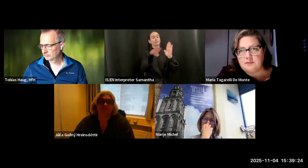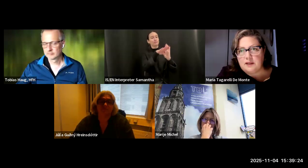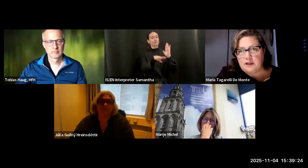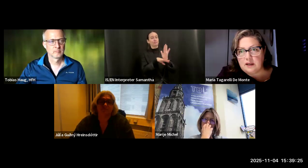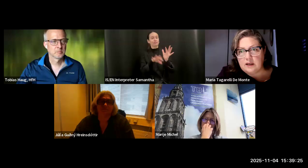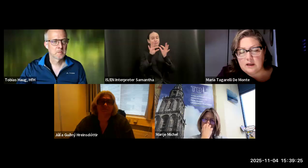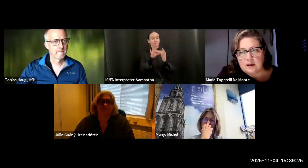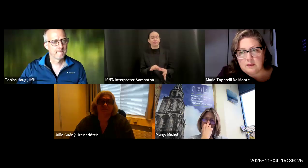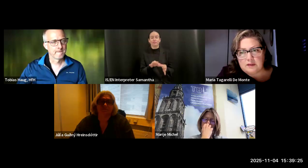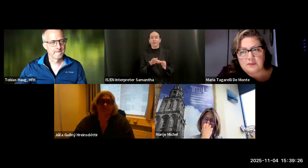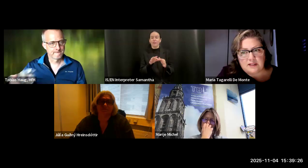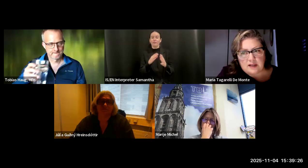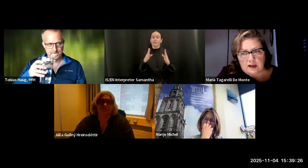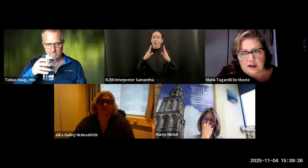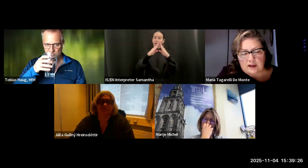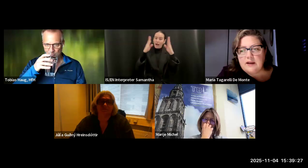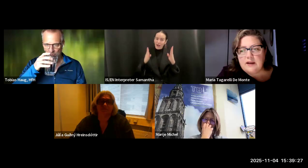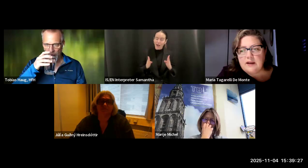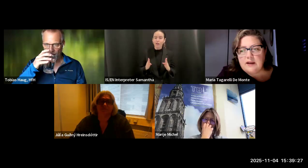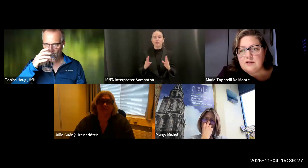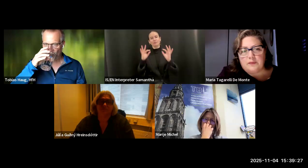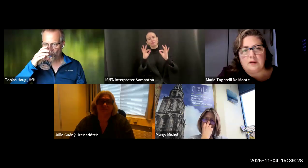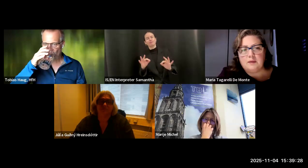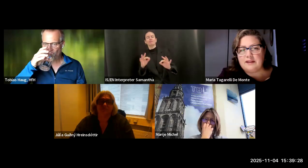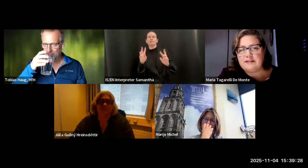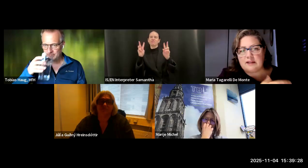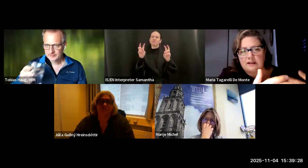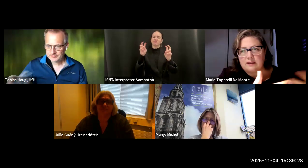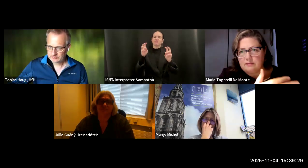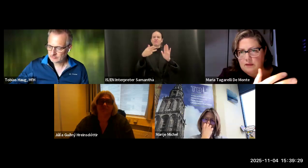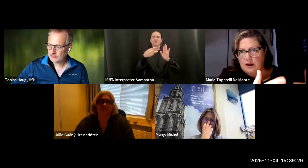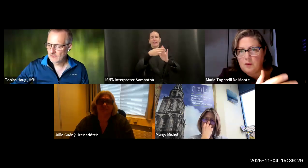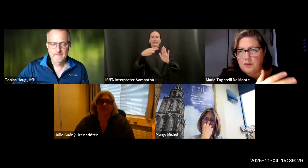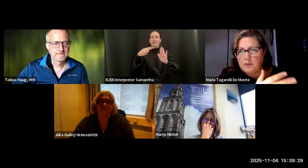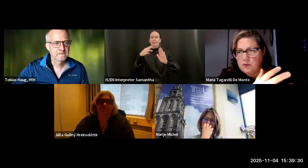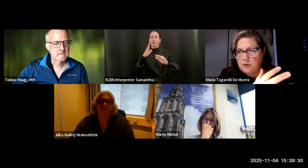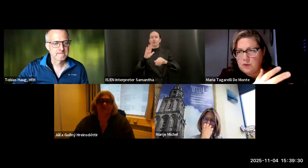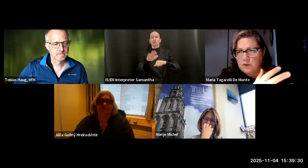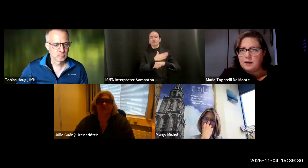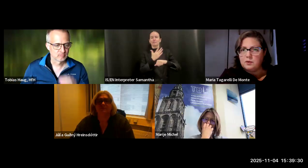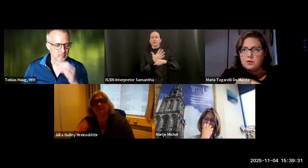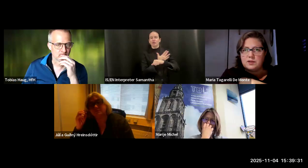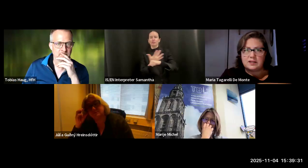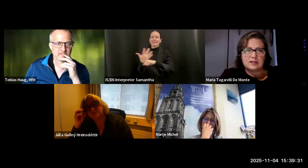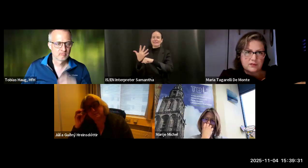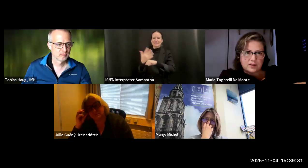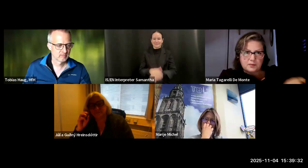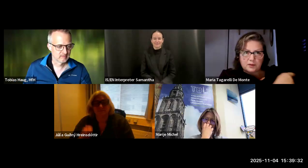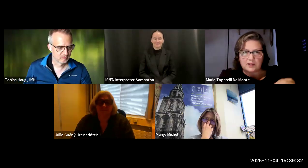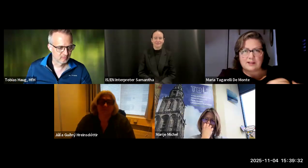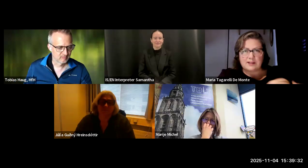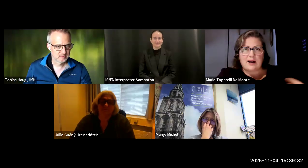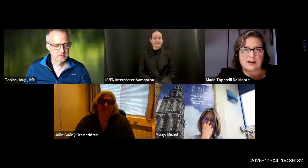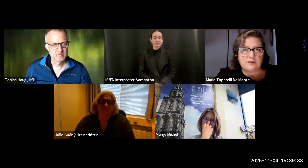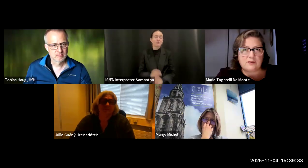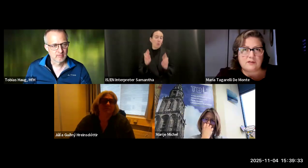greenhouses must be designed. So basically, I hope you've been able to see the